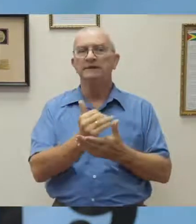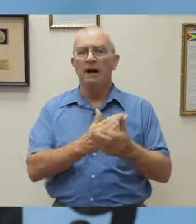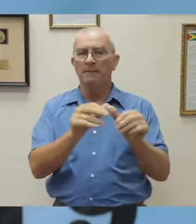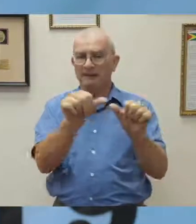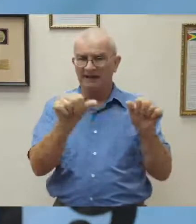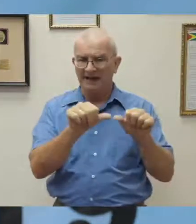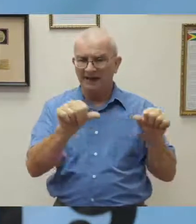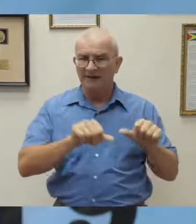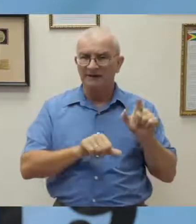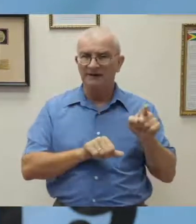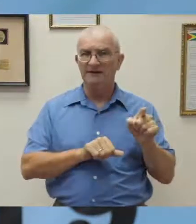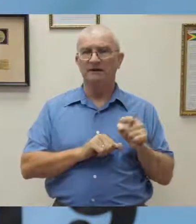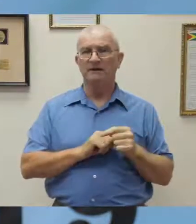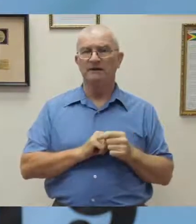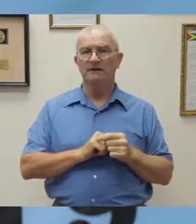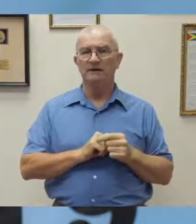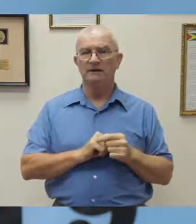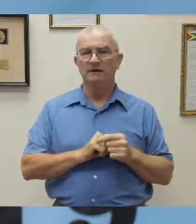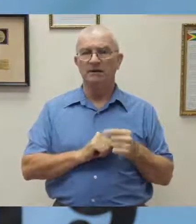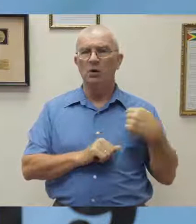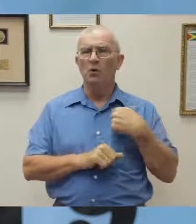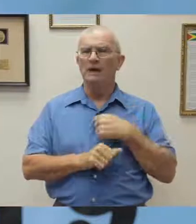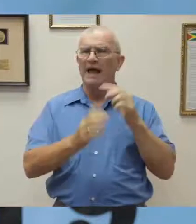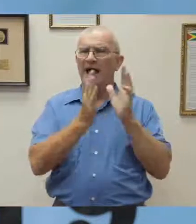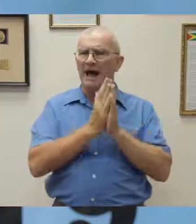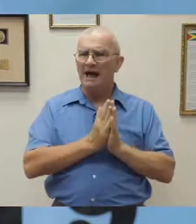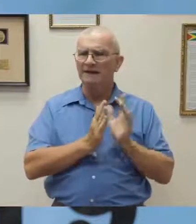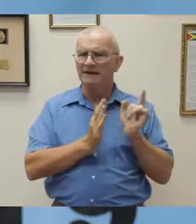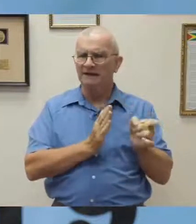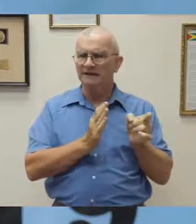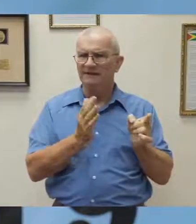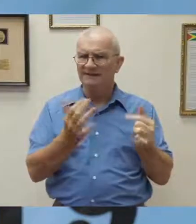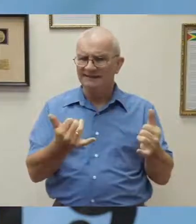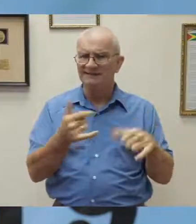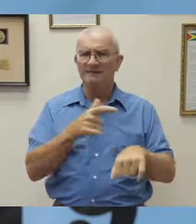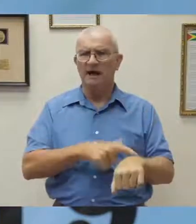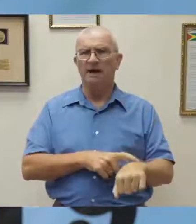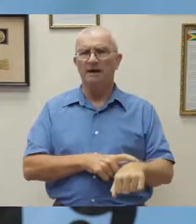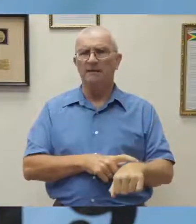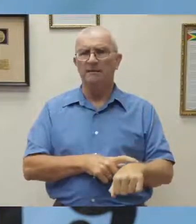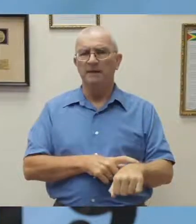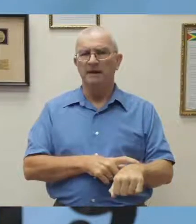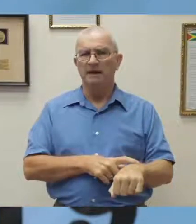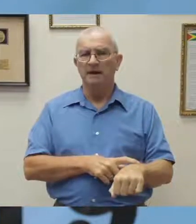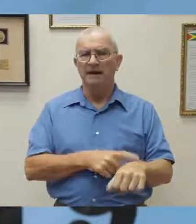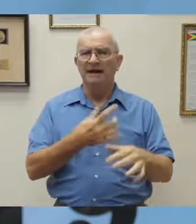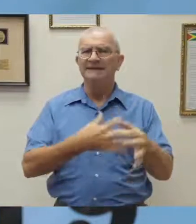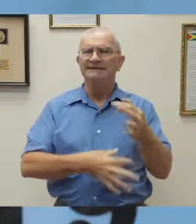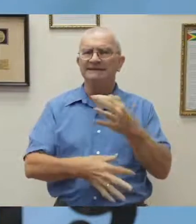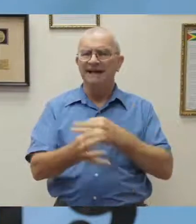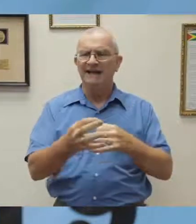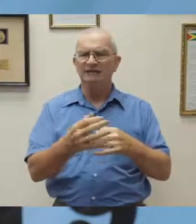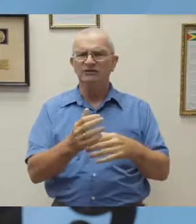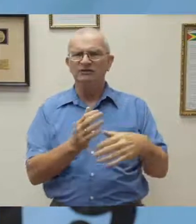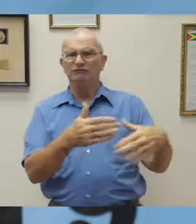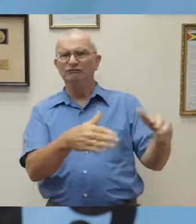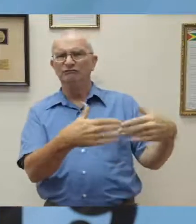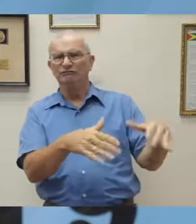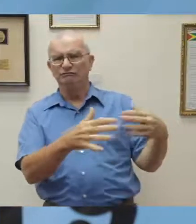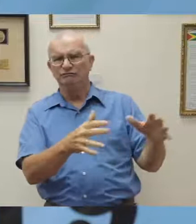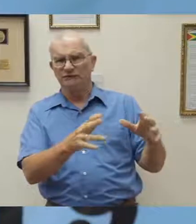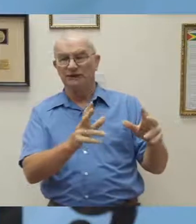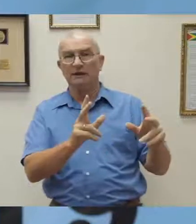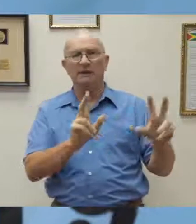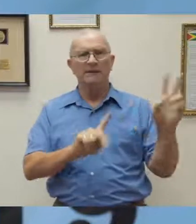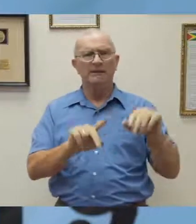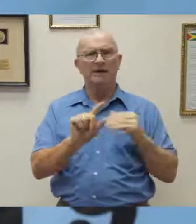sub-districts. We ask in this crisis that instead of shunning your fellow citizens,